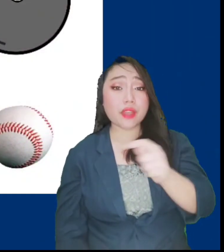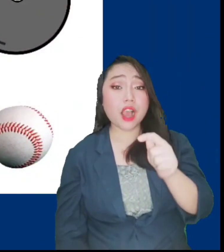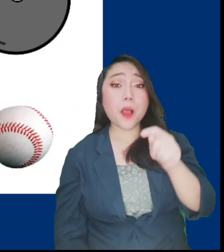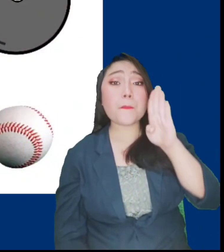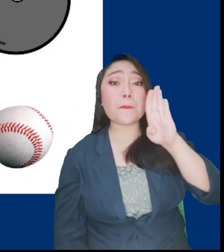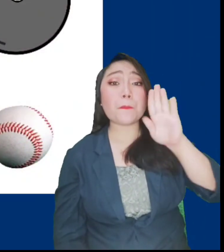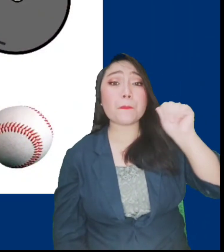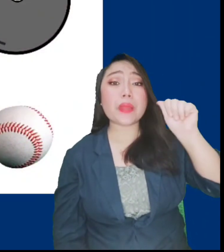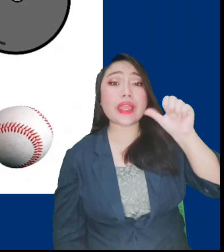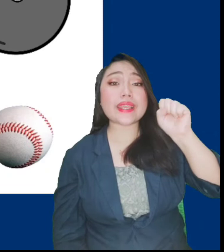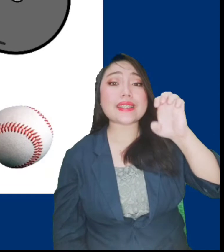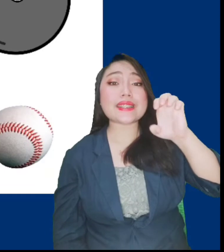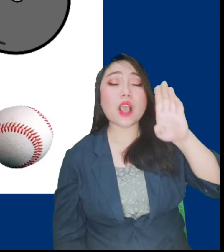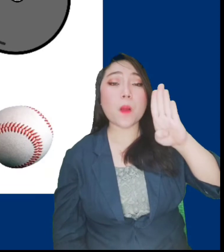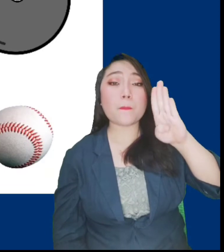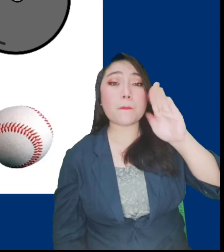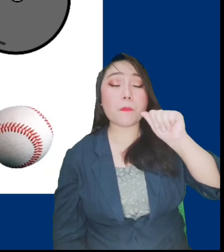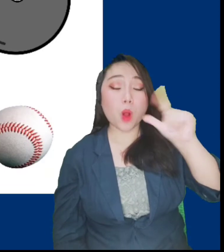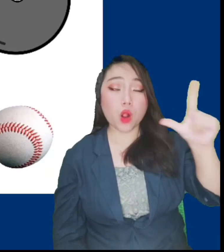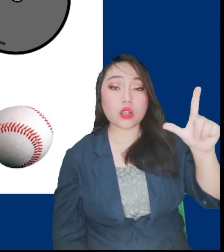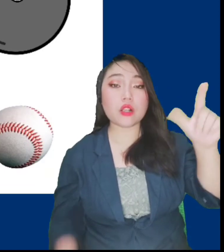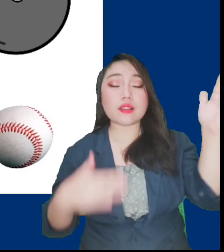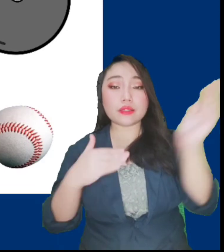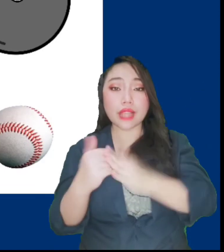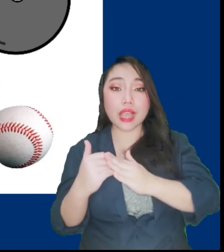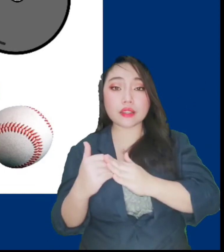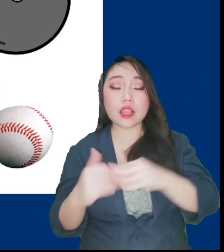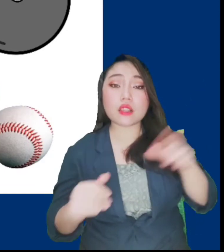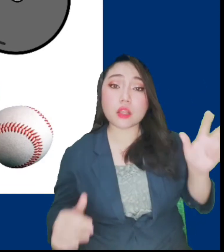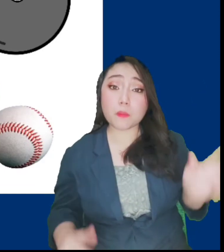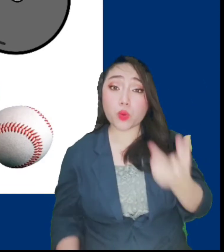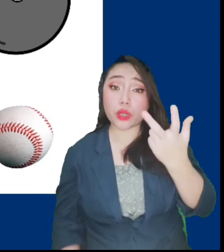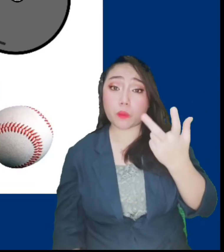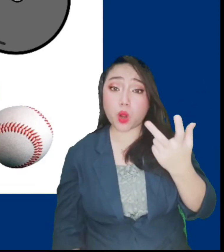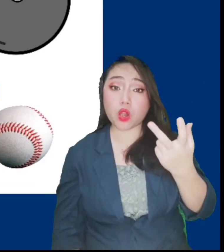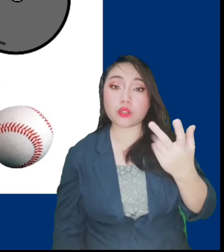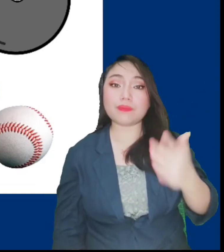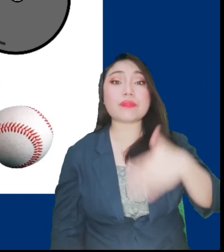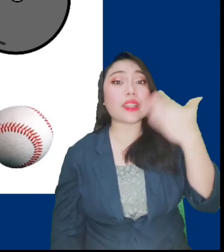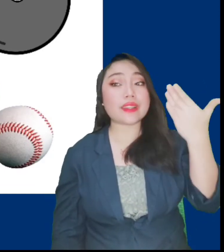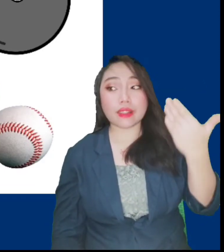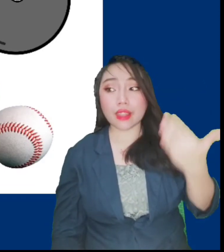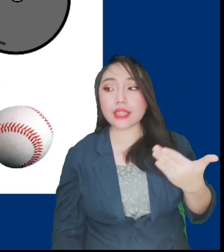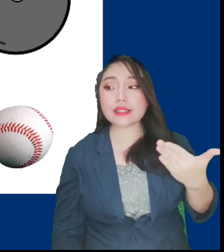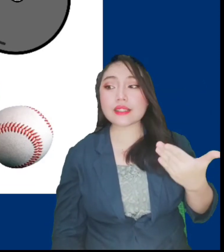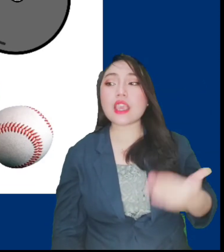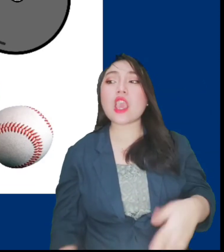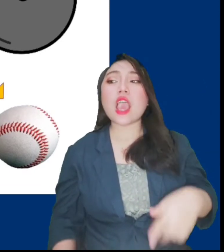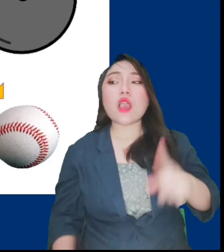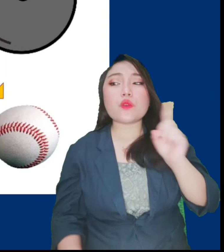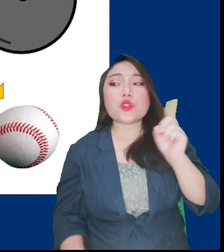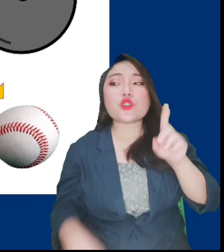It's easier to throw the baseball than the bowling ball.